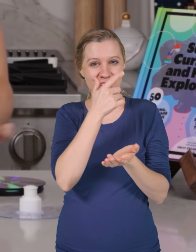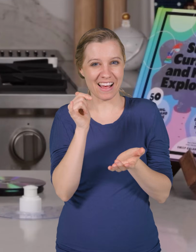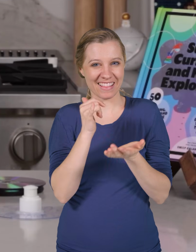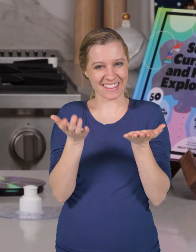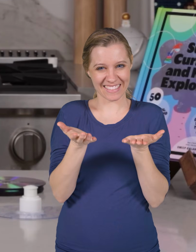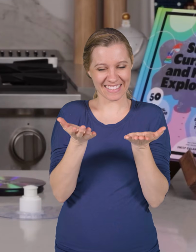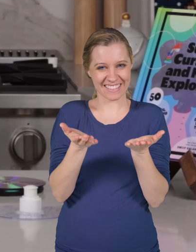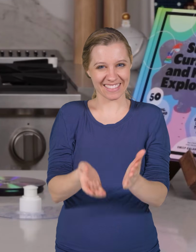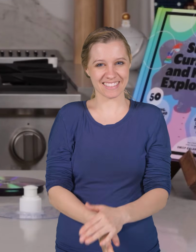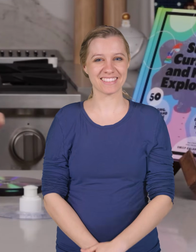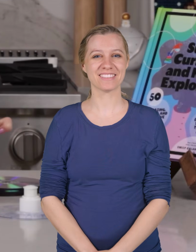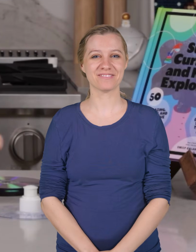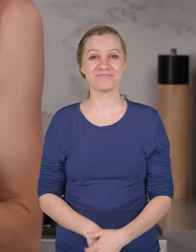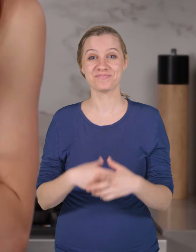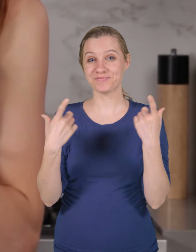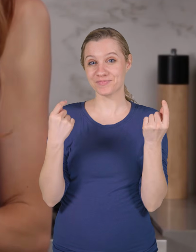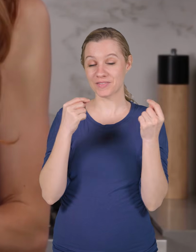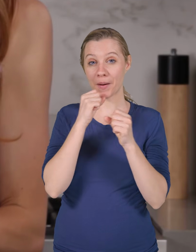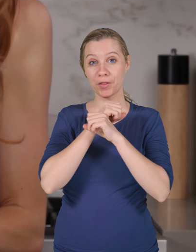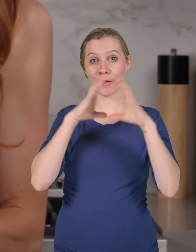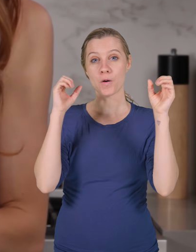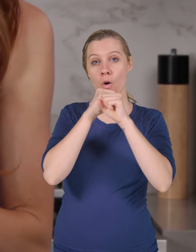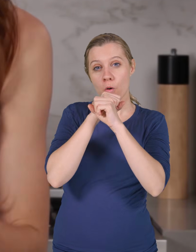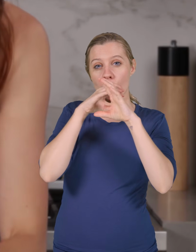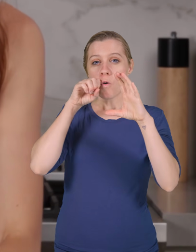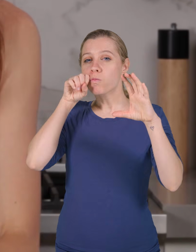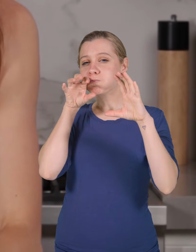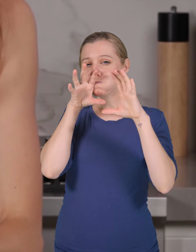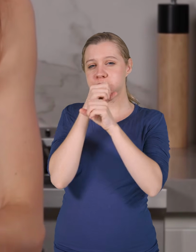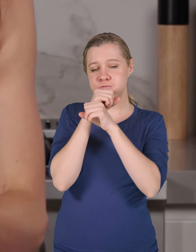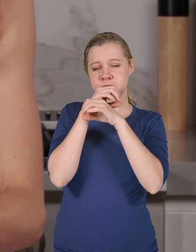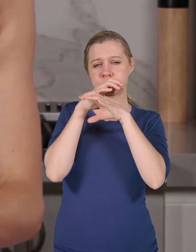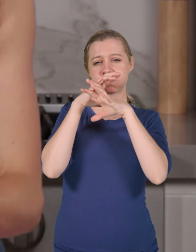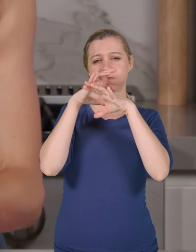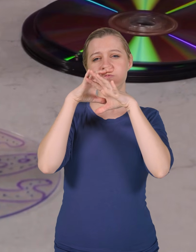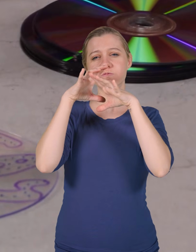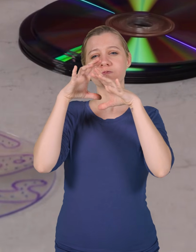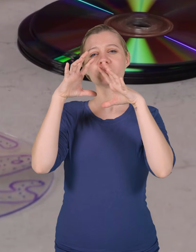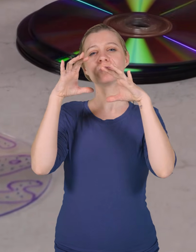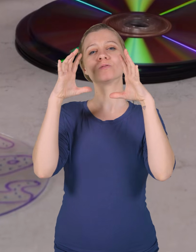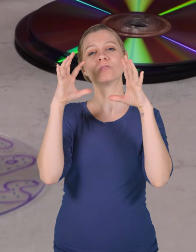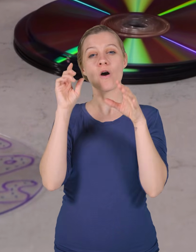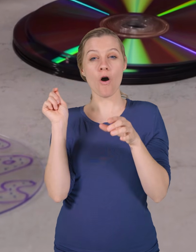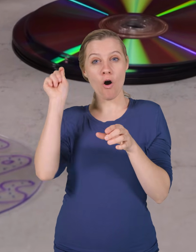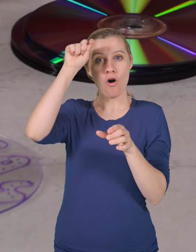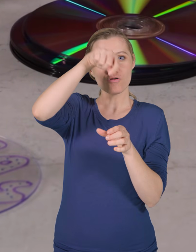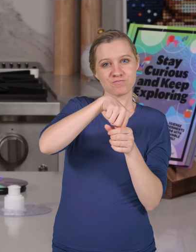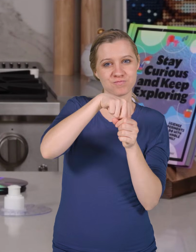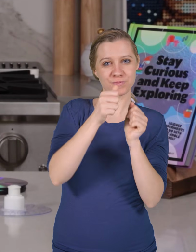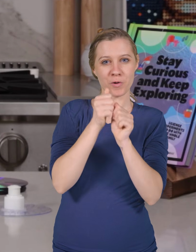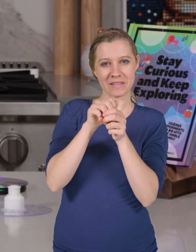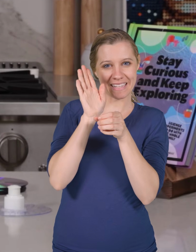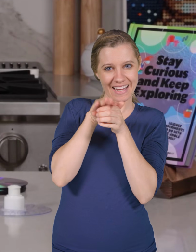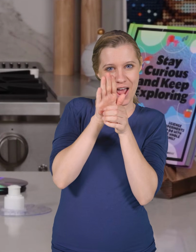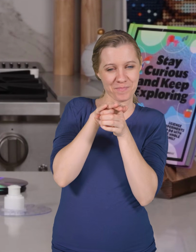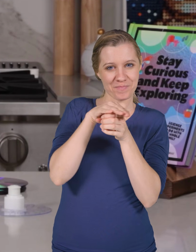this. Now what you're gonna do next, we're gonna blow up our balloon and we're gonna put it right on top of our sports cap.